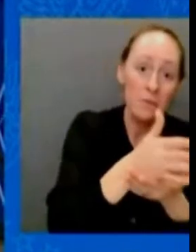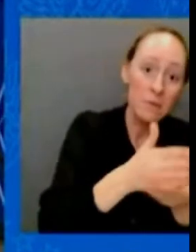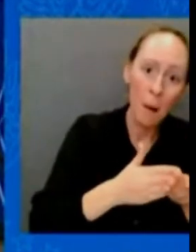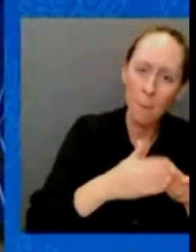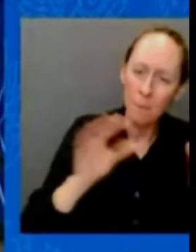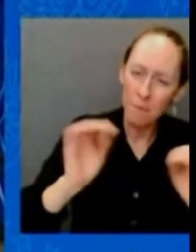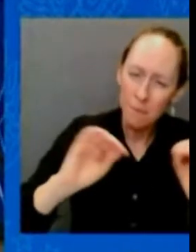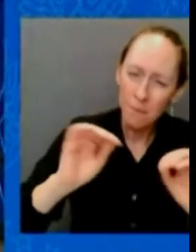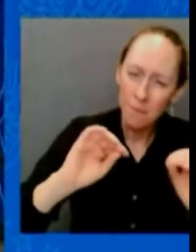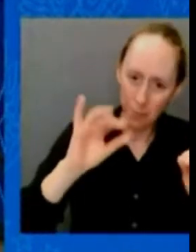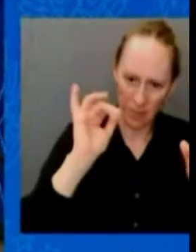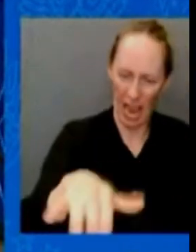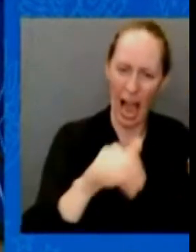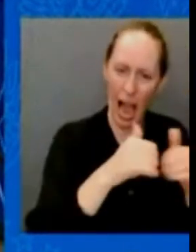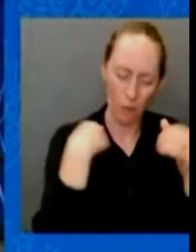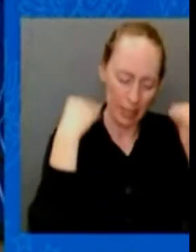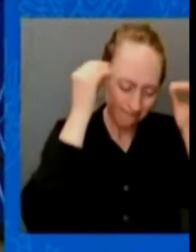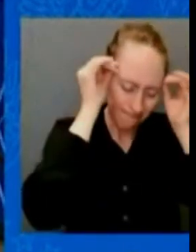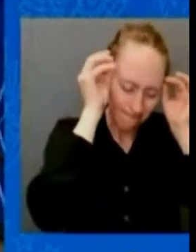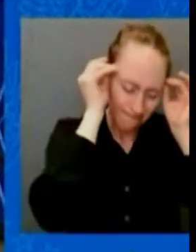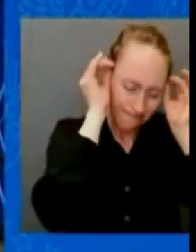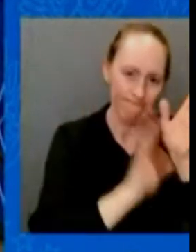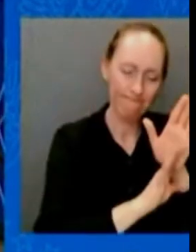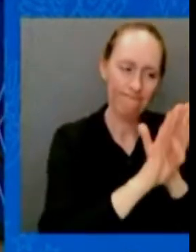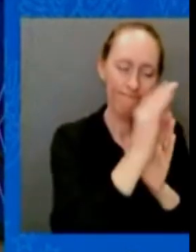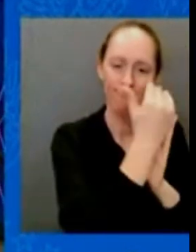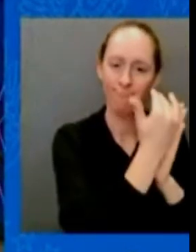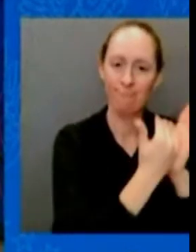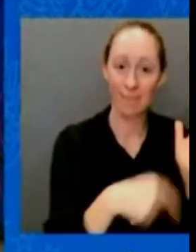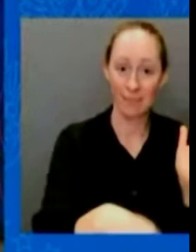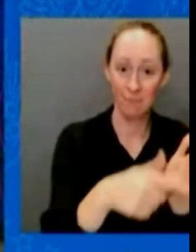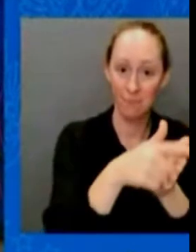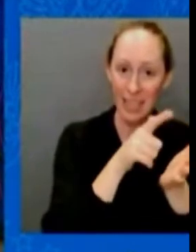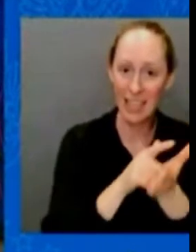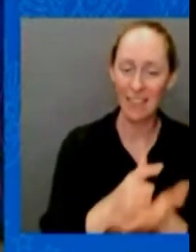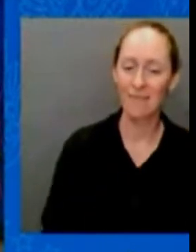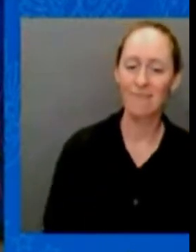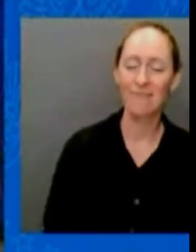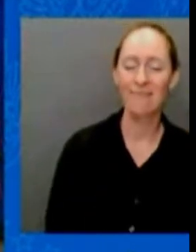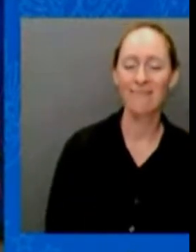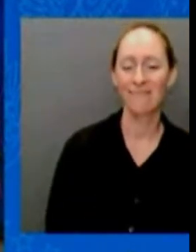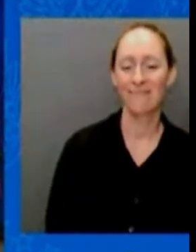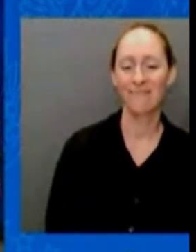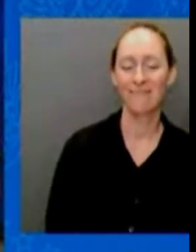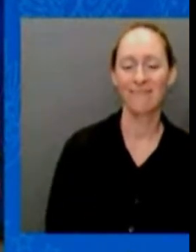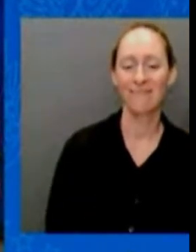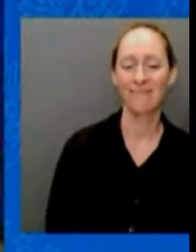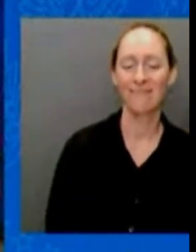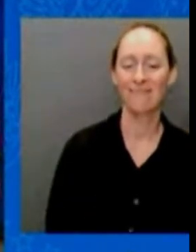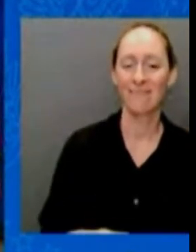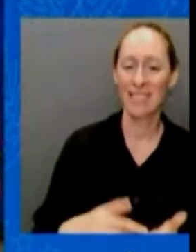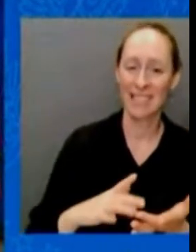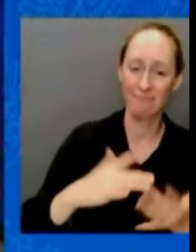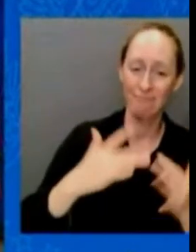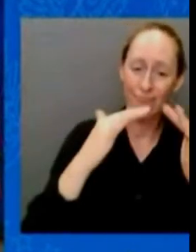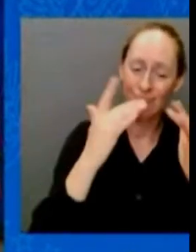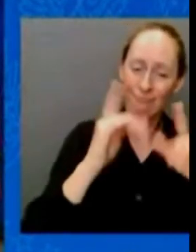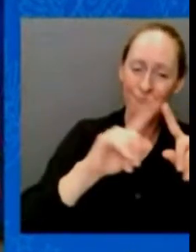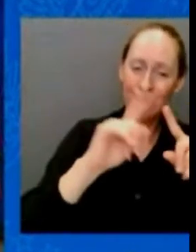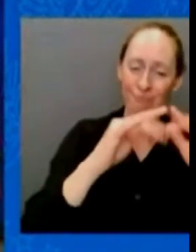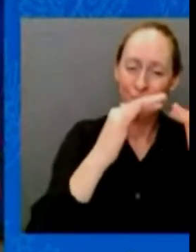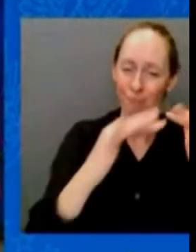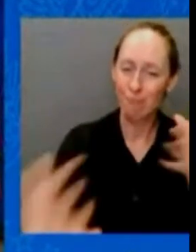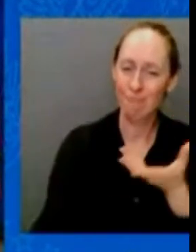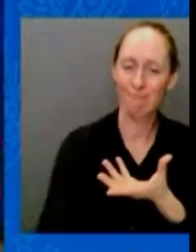It will give people of all ages, of all walks of life, from the dad looking to upgrade his career